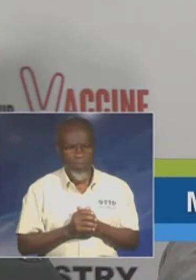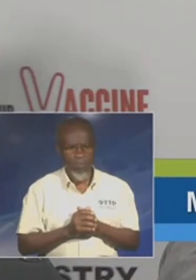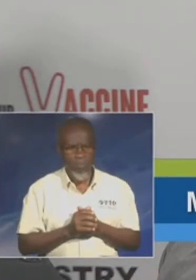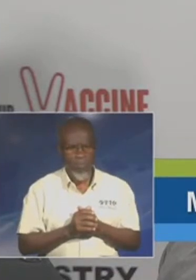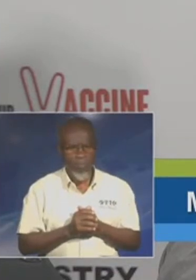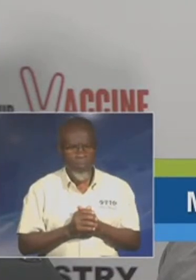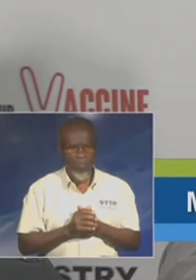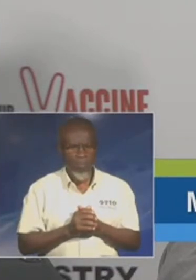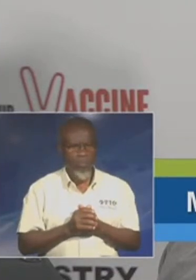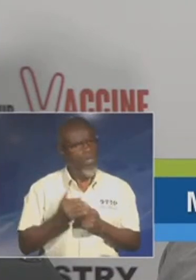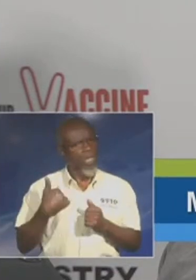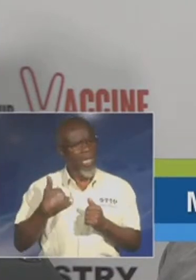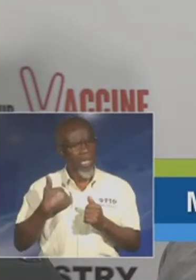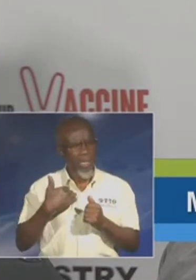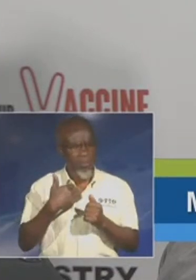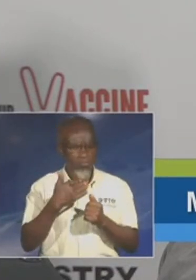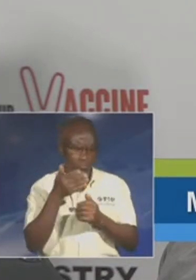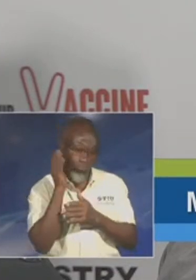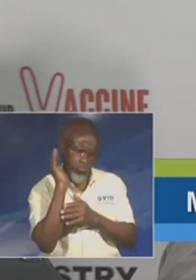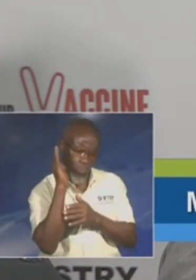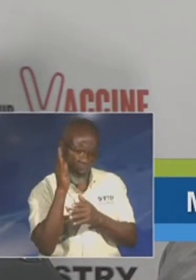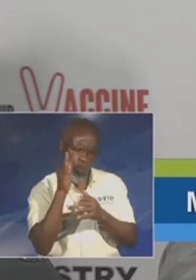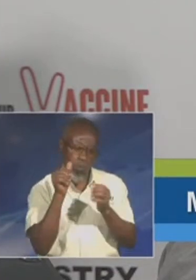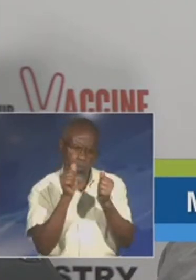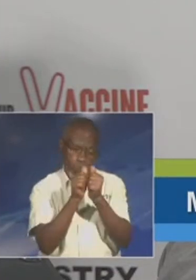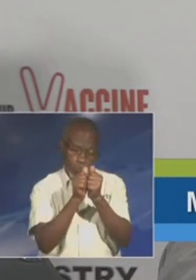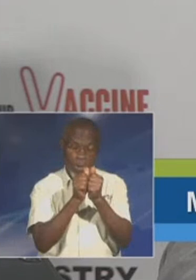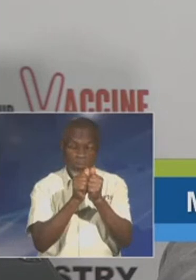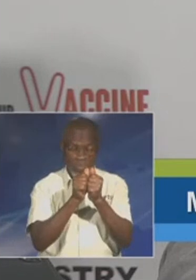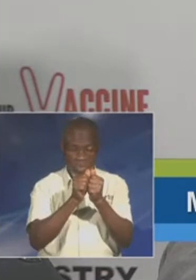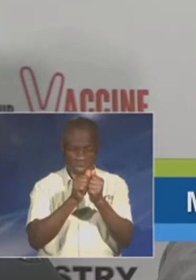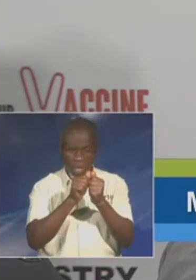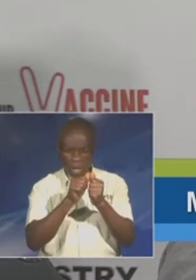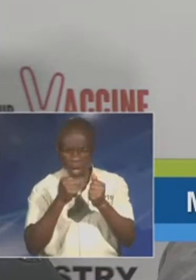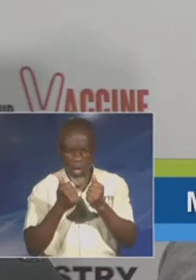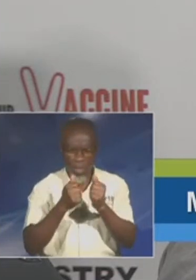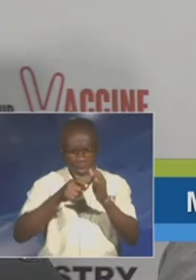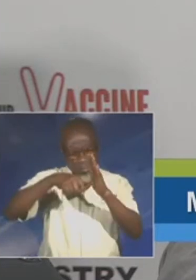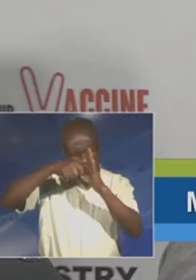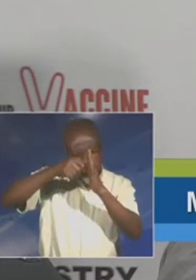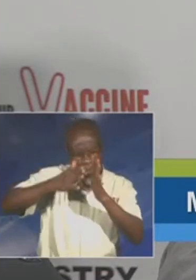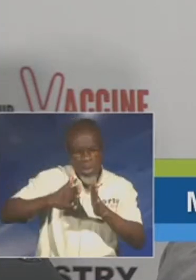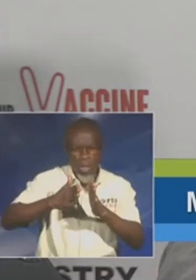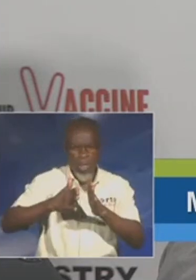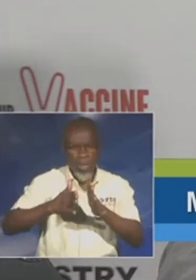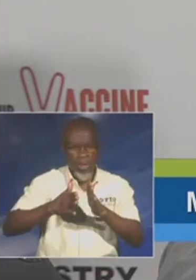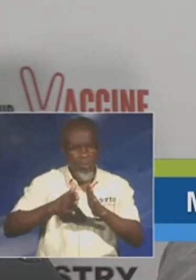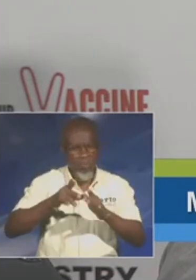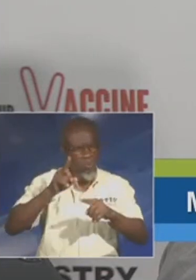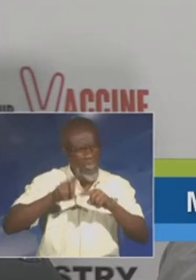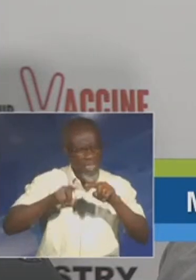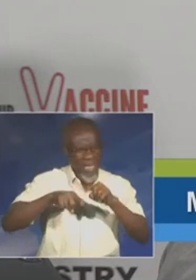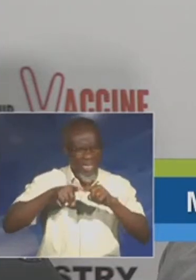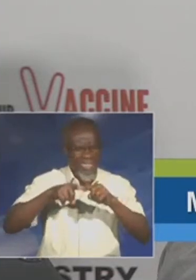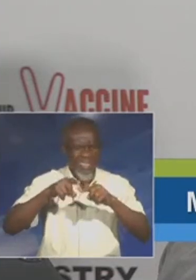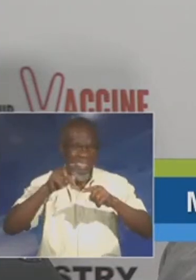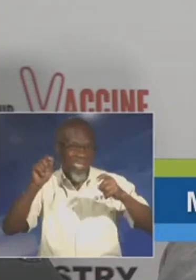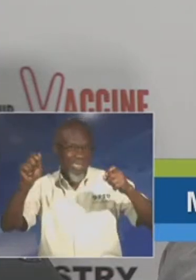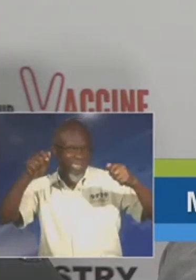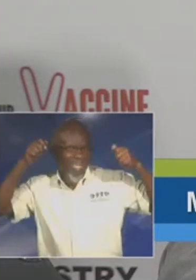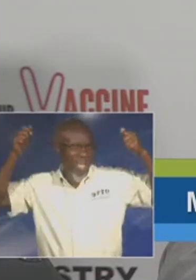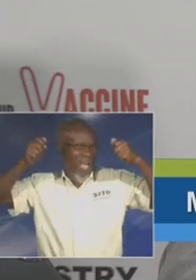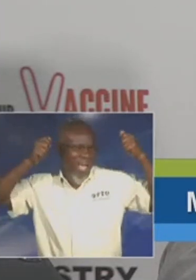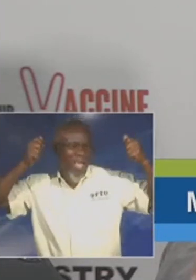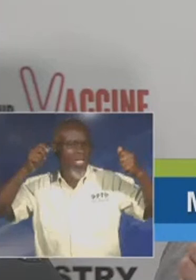houses. And I was very cautious to say this is not necessarily a cause for long-term celebration. One day of 0 deaths could